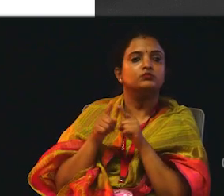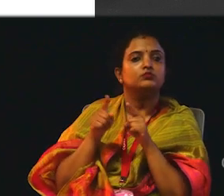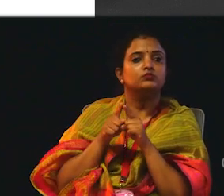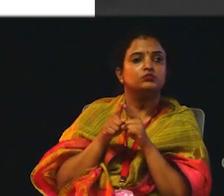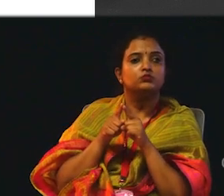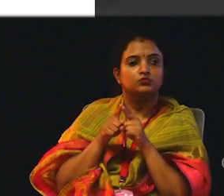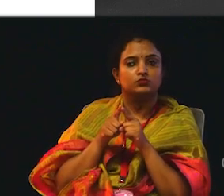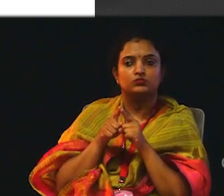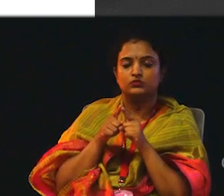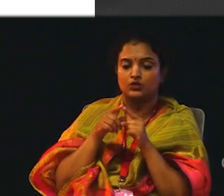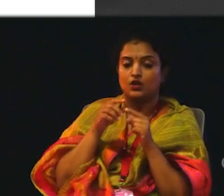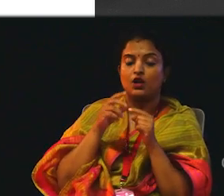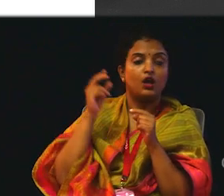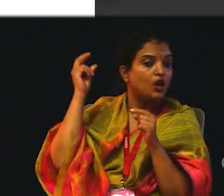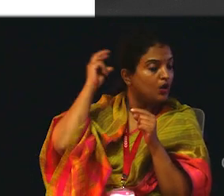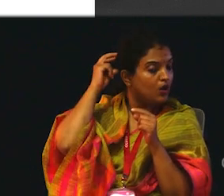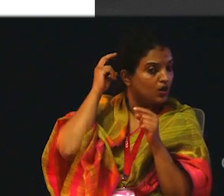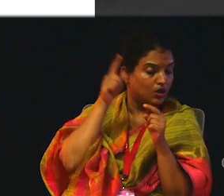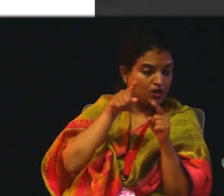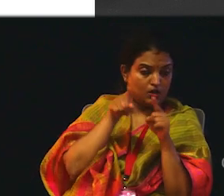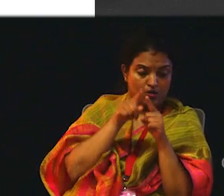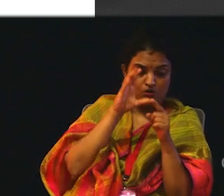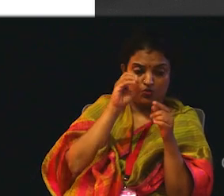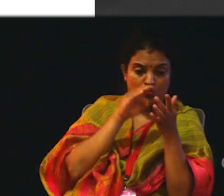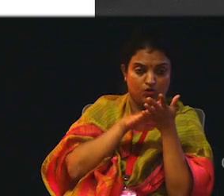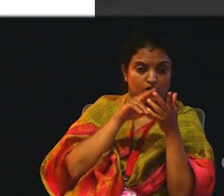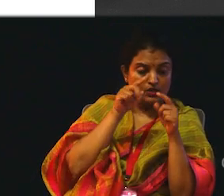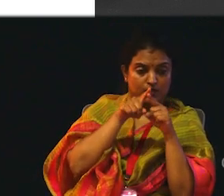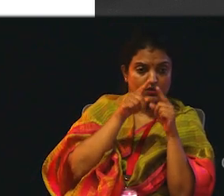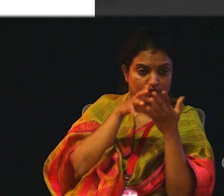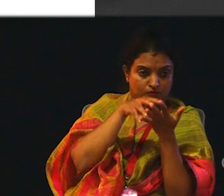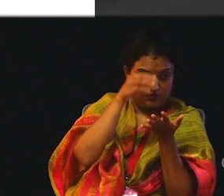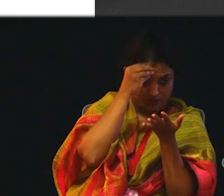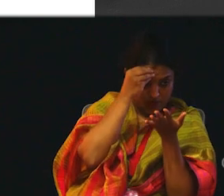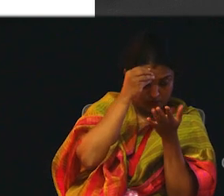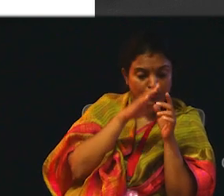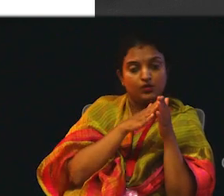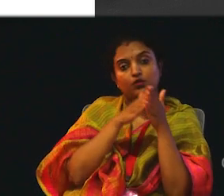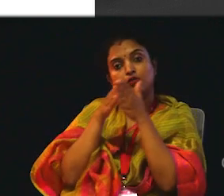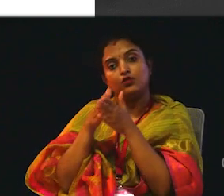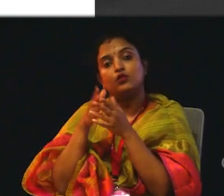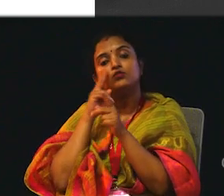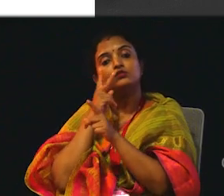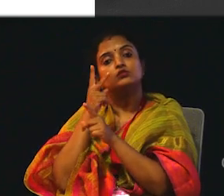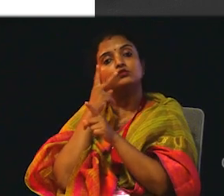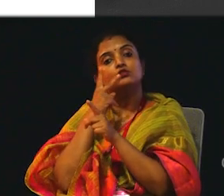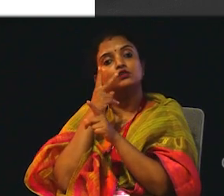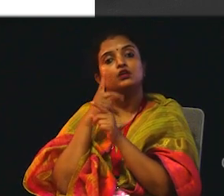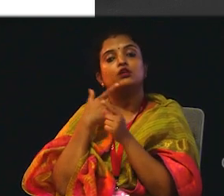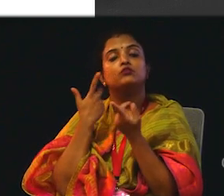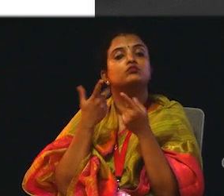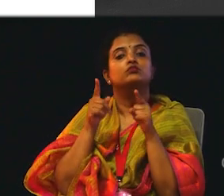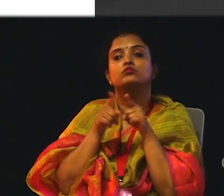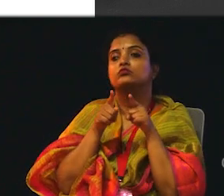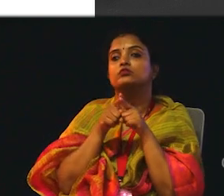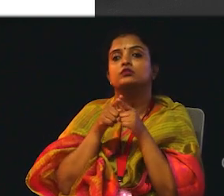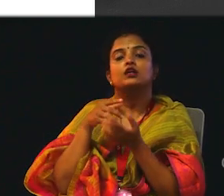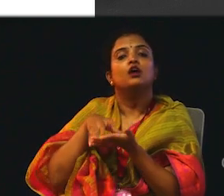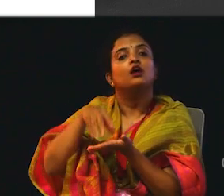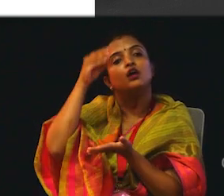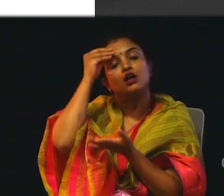cognitive education, and something that Reuven Forrestein and his team have called mediated